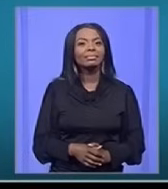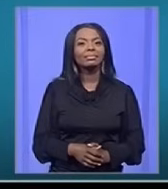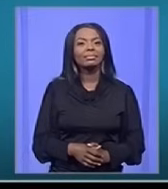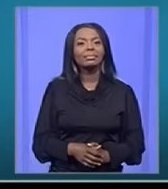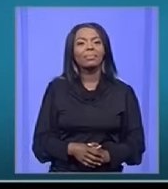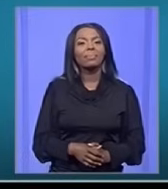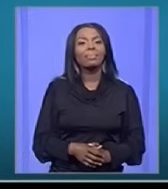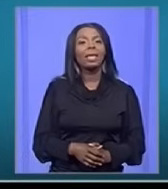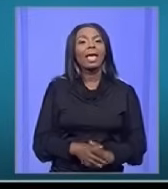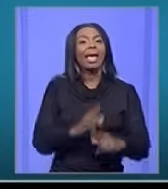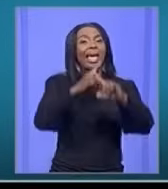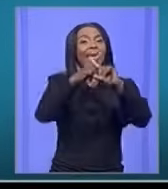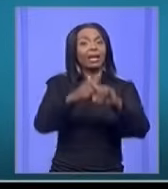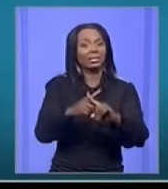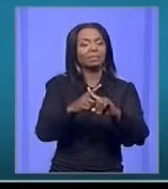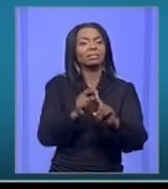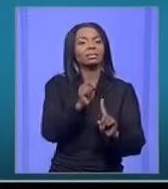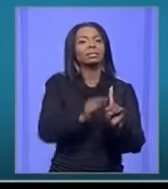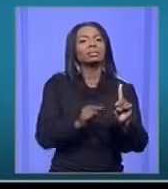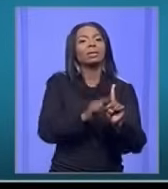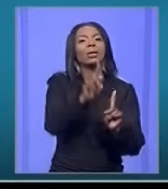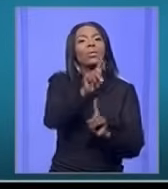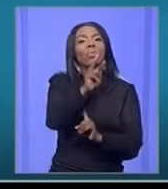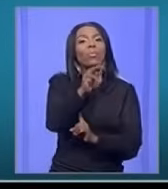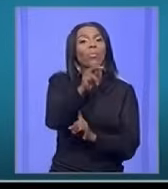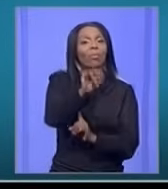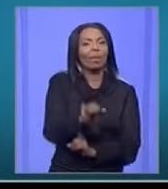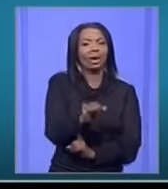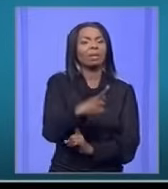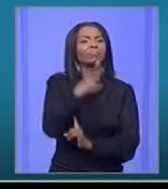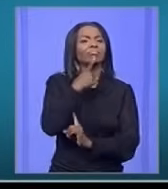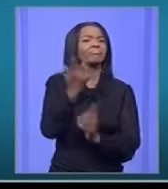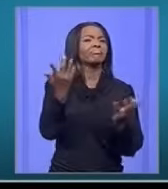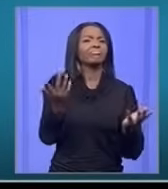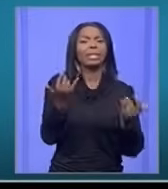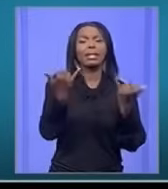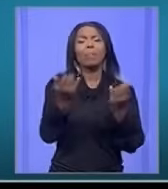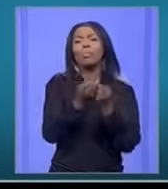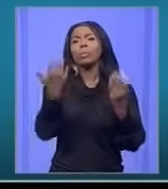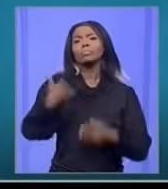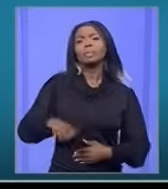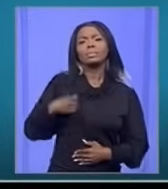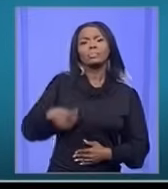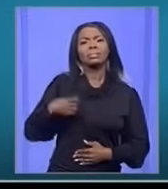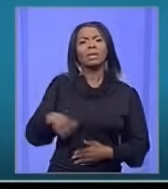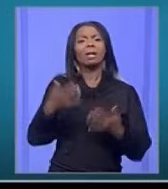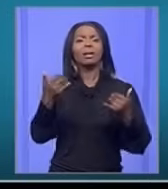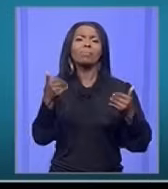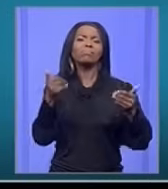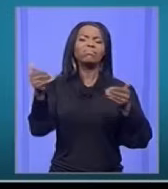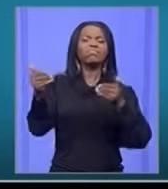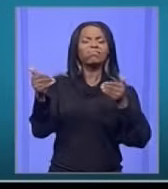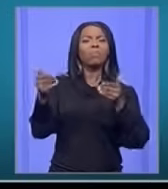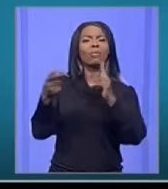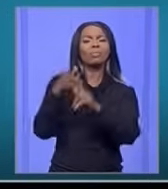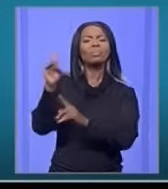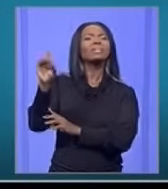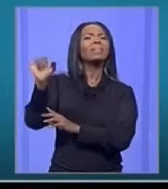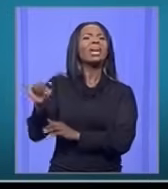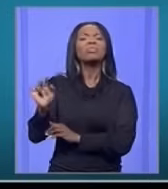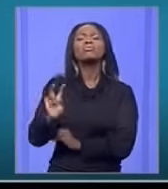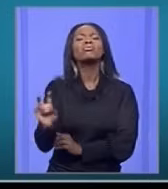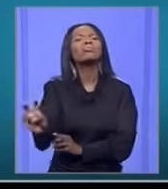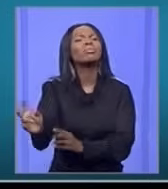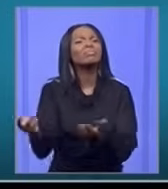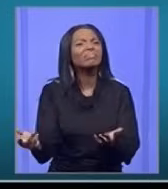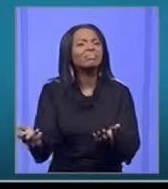Ge le letlakaleng la X kwena Matlala ore ana mo di masepala tšeo di laolwago ke DA gona ba